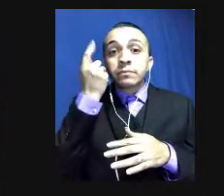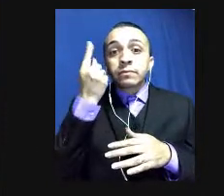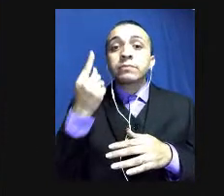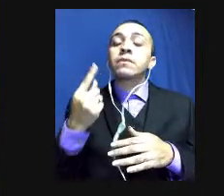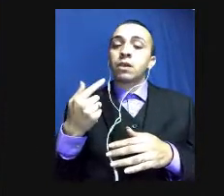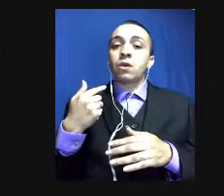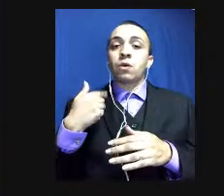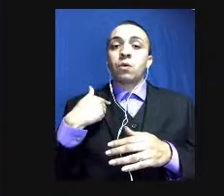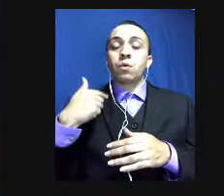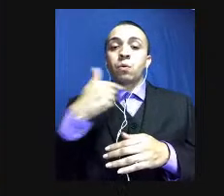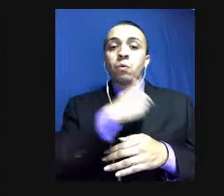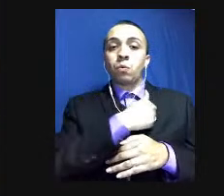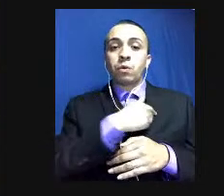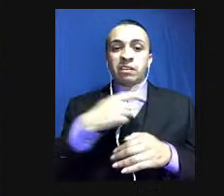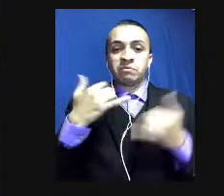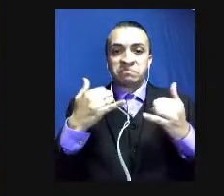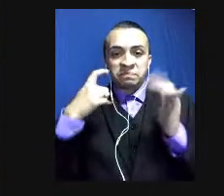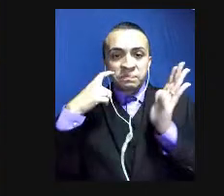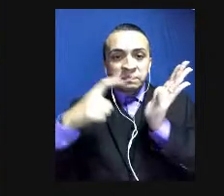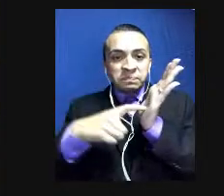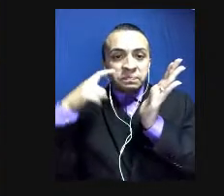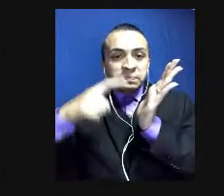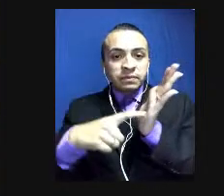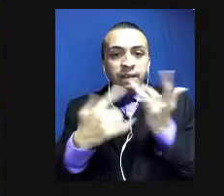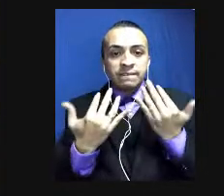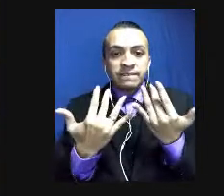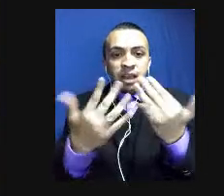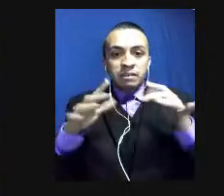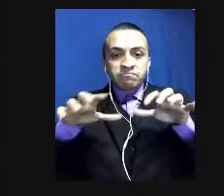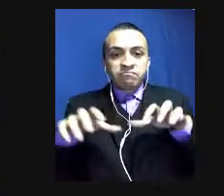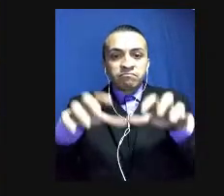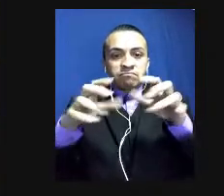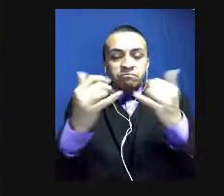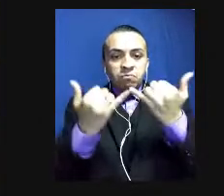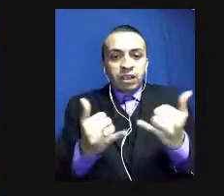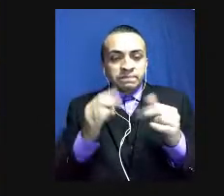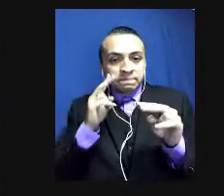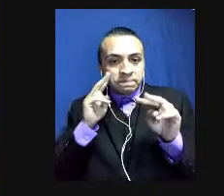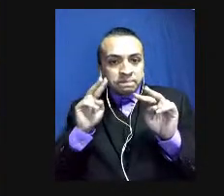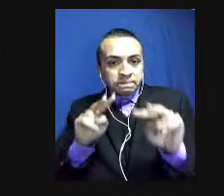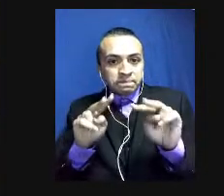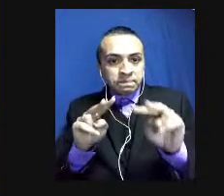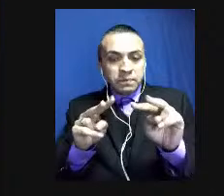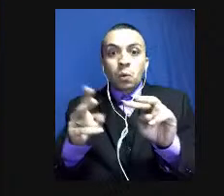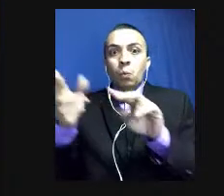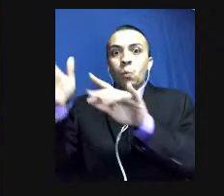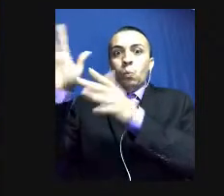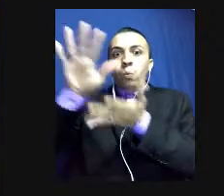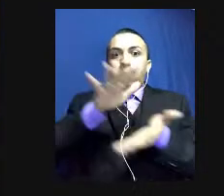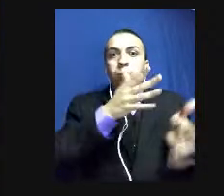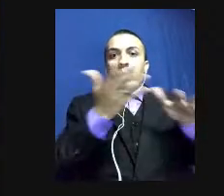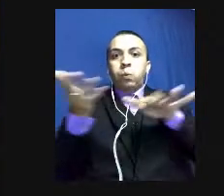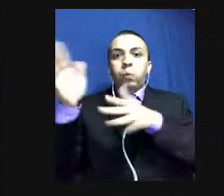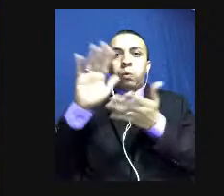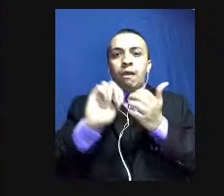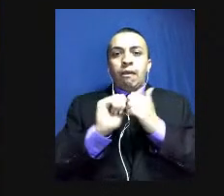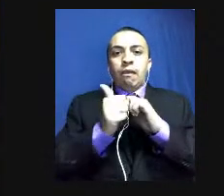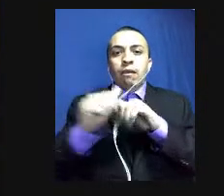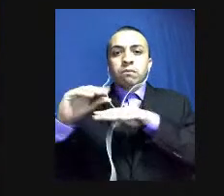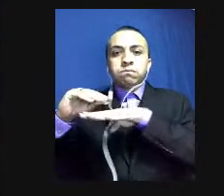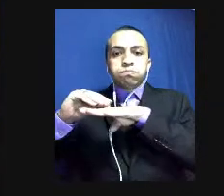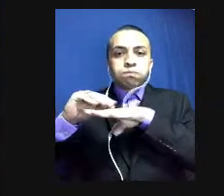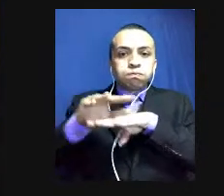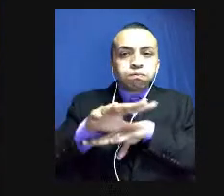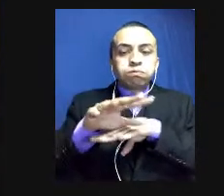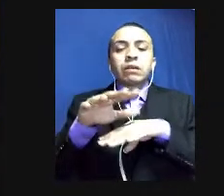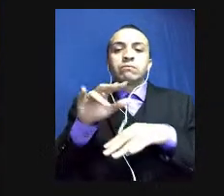representing our fire behavior up there very well. It's showing the winds that we're looking at, and we're seeing it being reflected on the ground, the